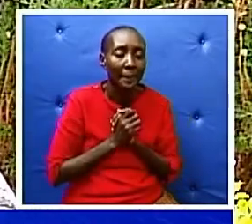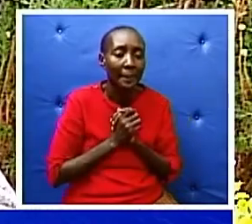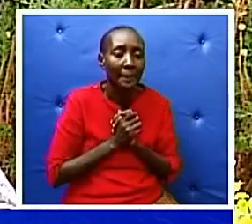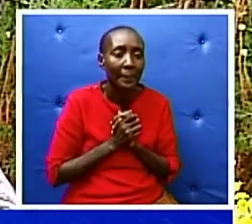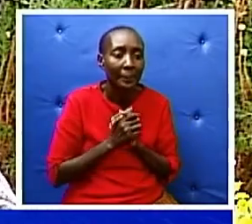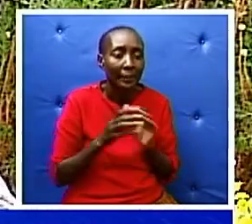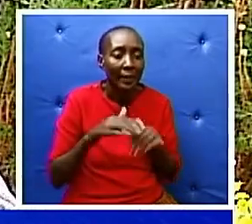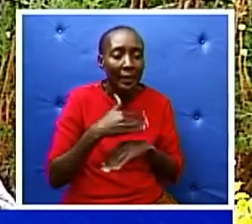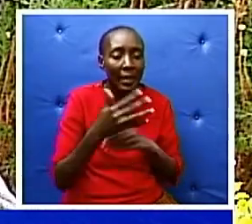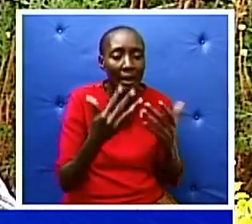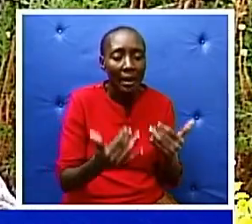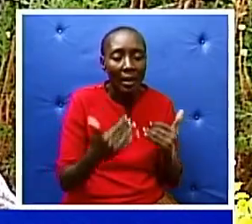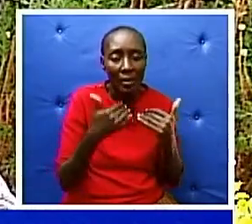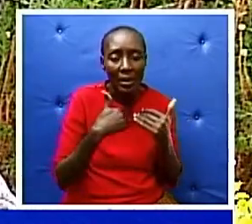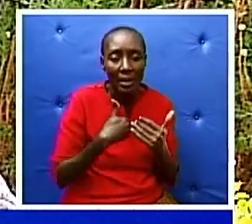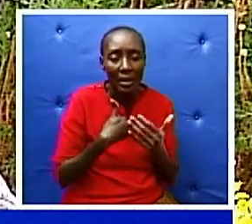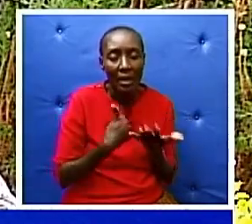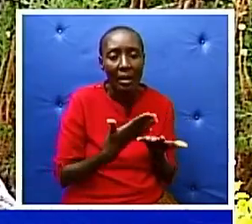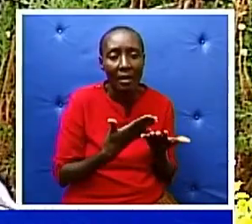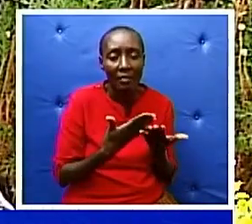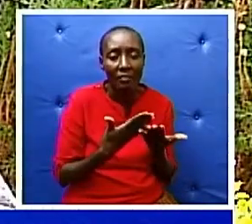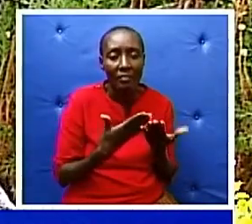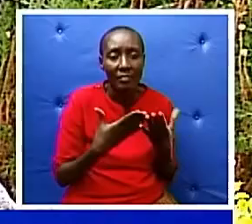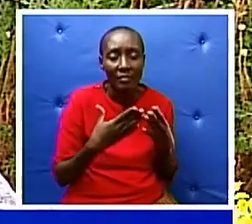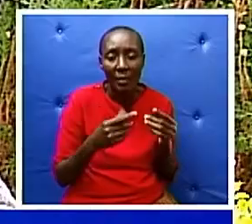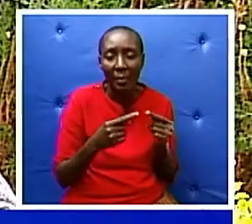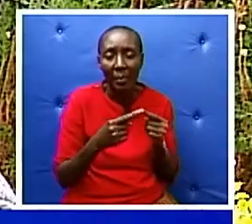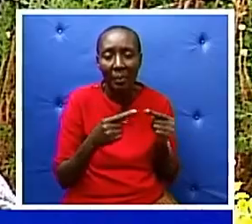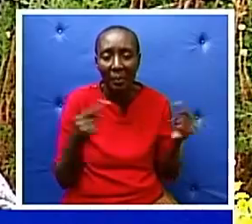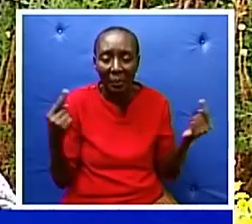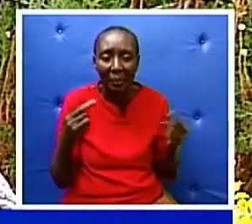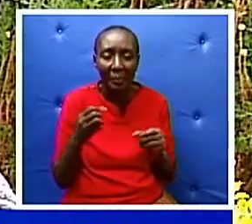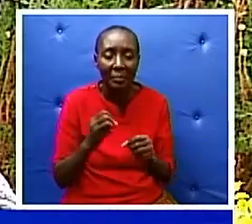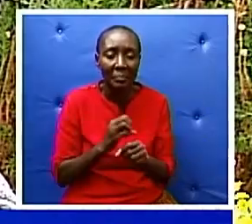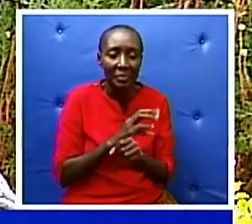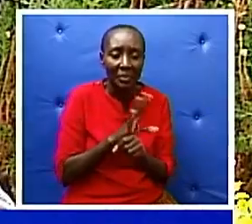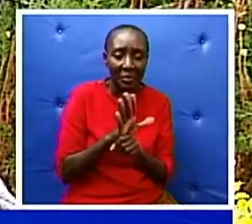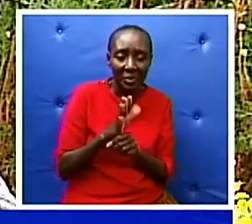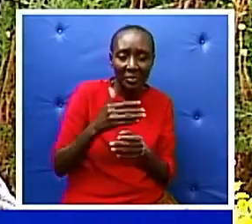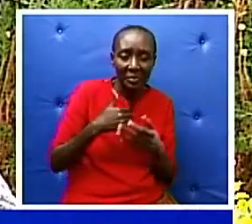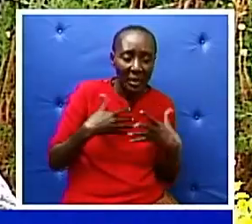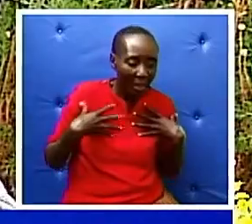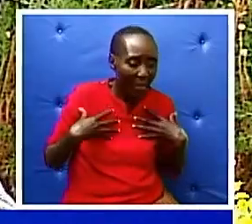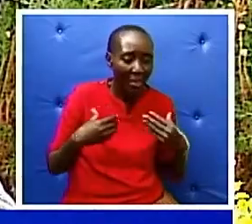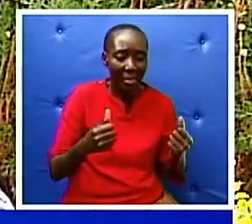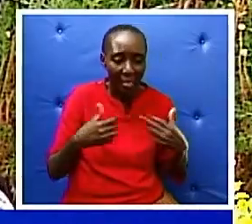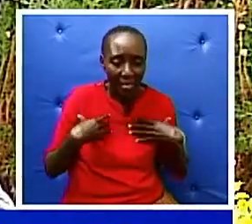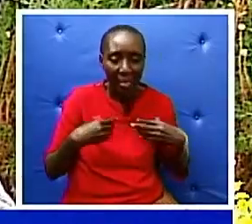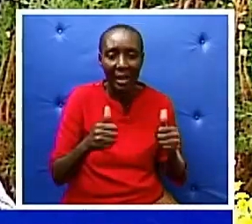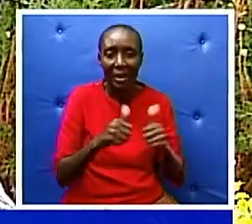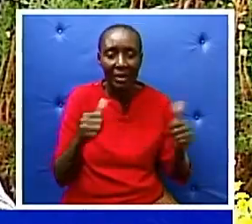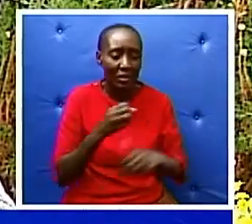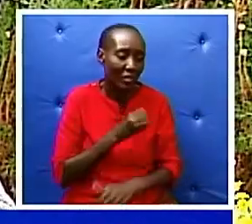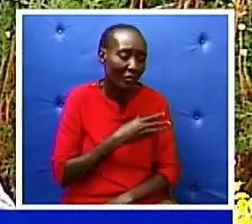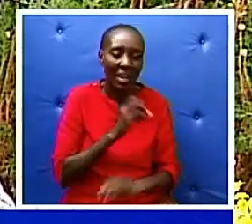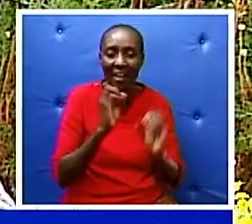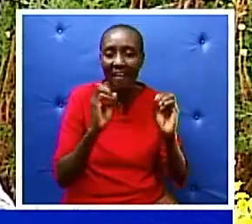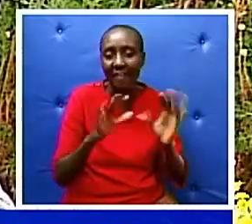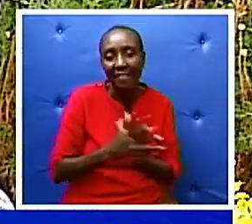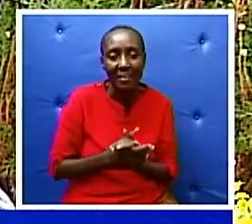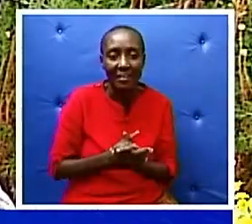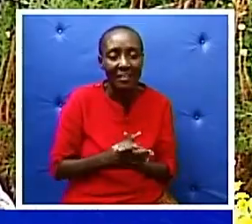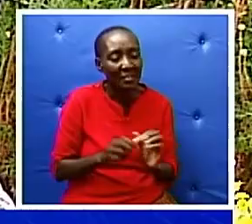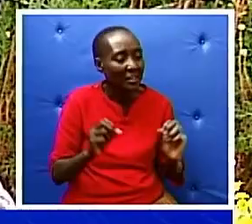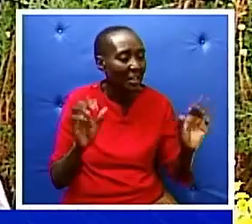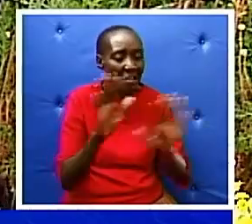And then now we have, obviously, the rebels from, I had COVID, I recovered. So don't be afraid of COVID, just have it and you